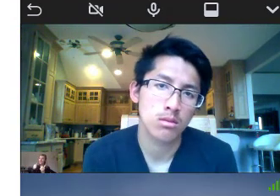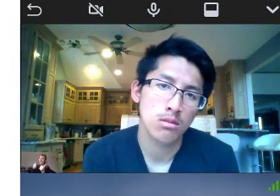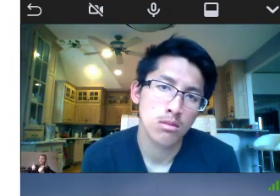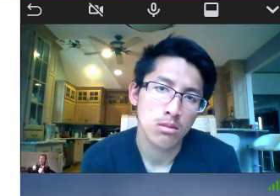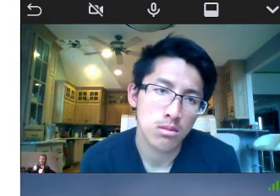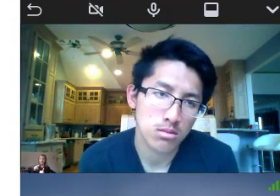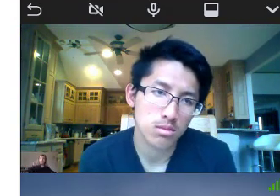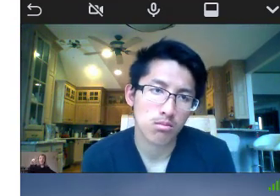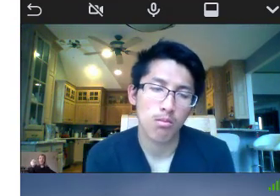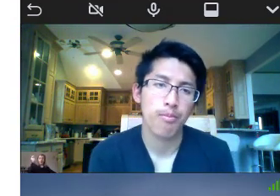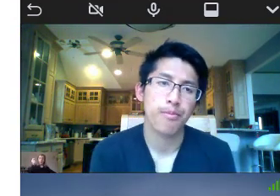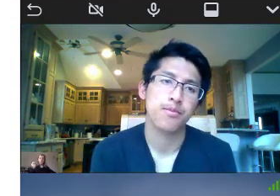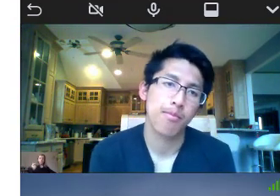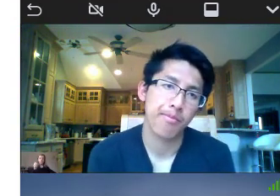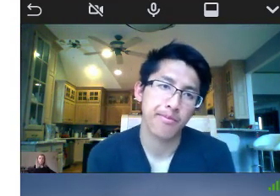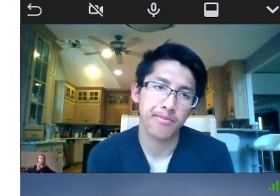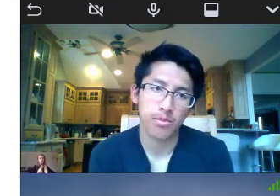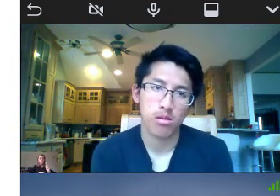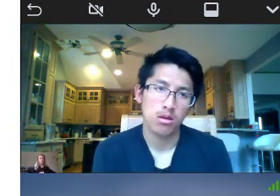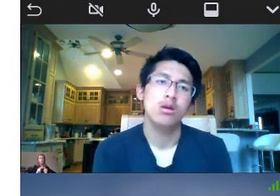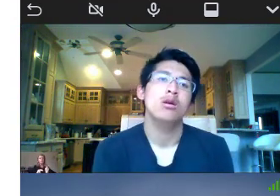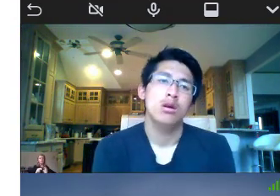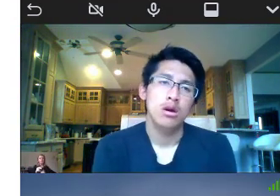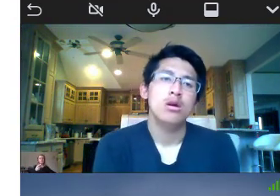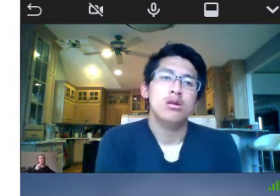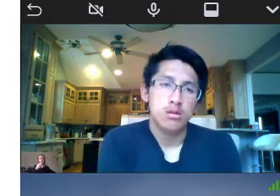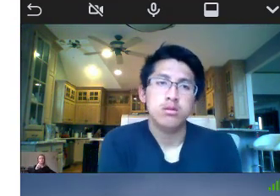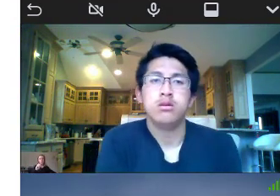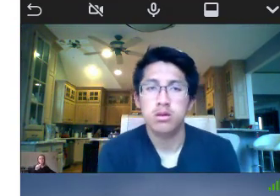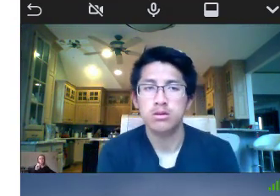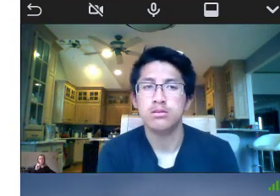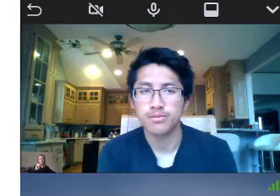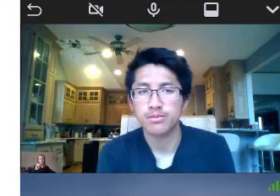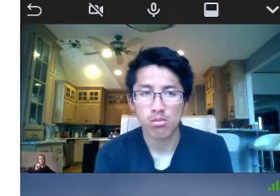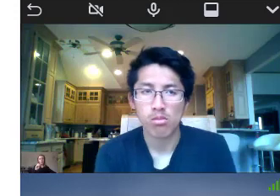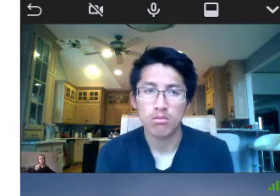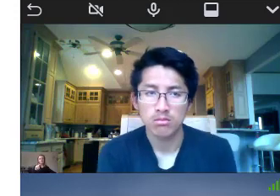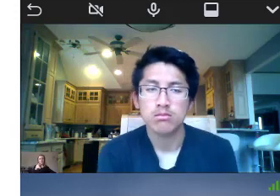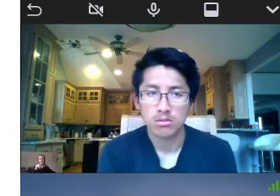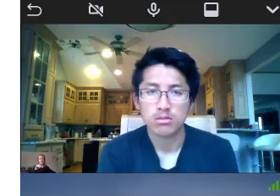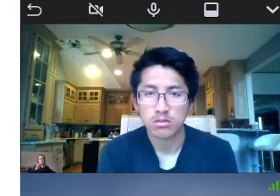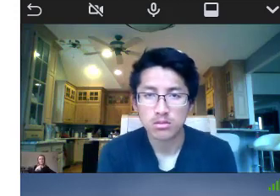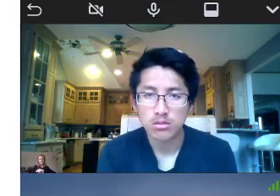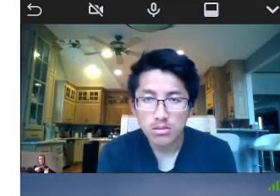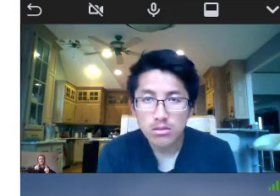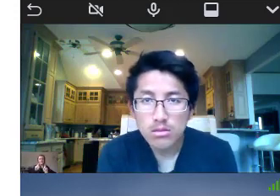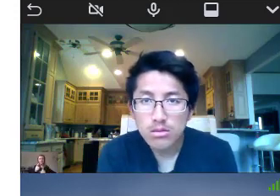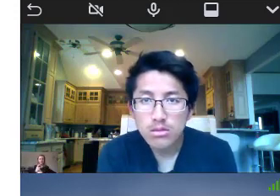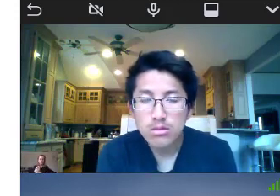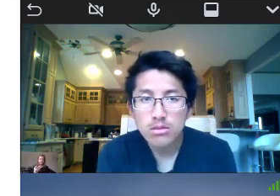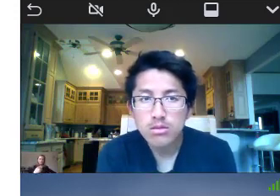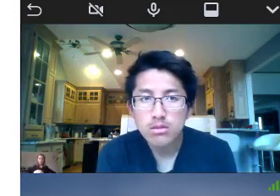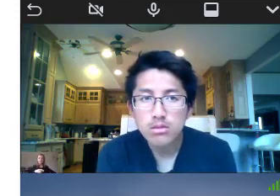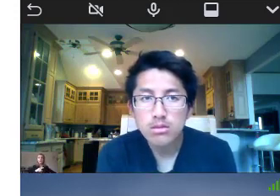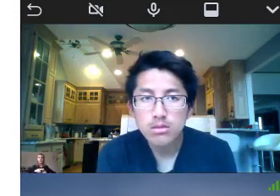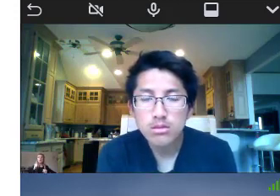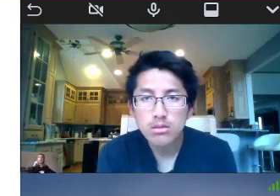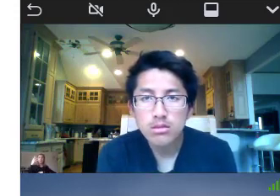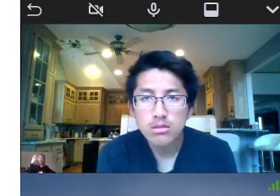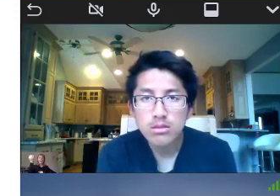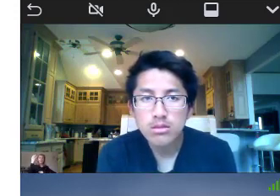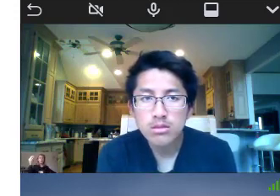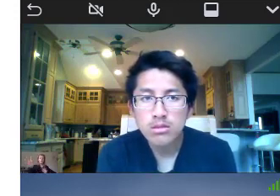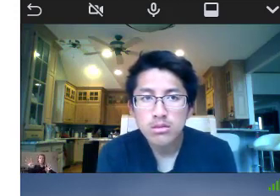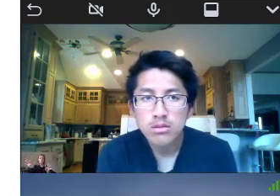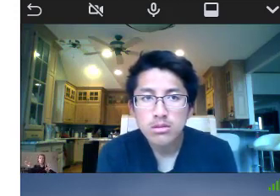Right, so then we have this flow chart, right? Now, for external flow, we can use this same process for things that